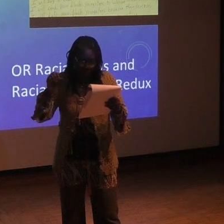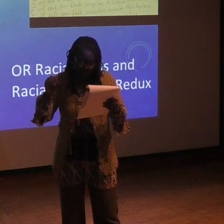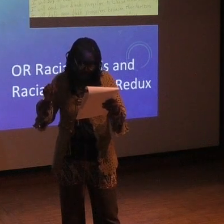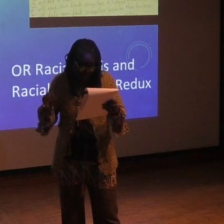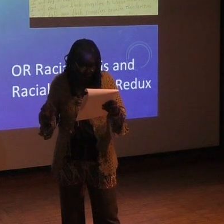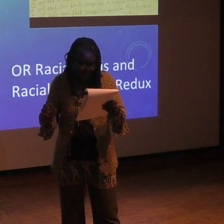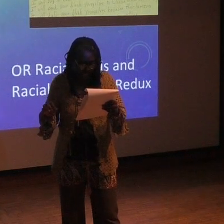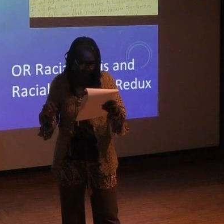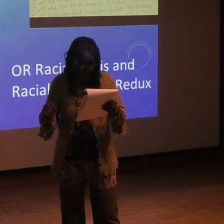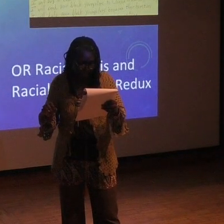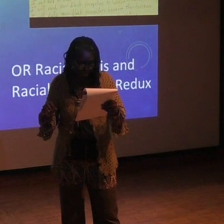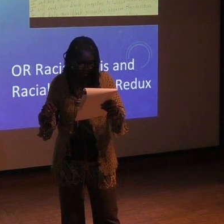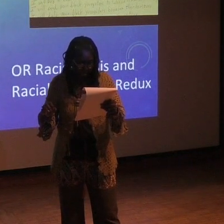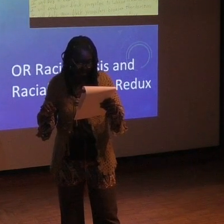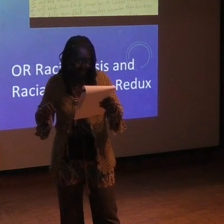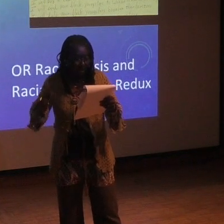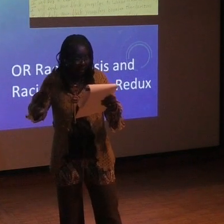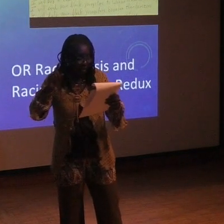gagged by the greedy.